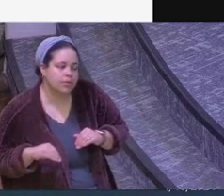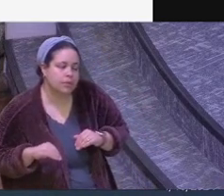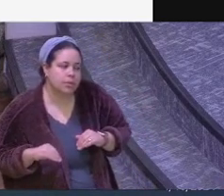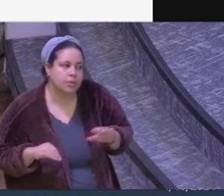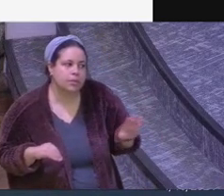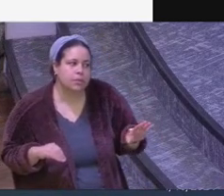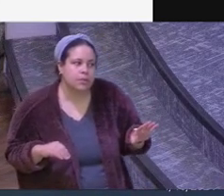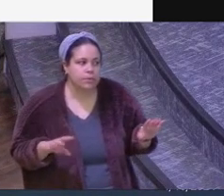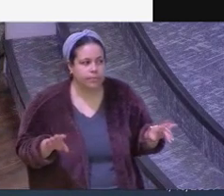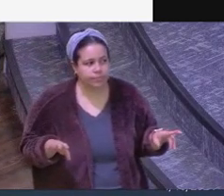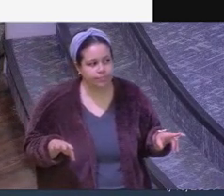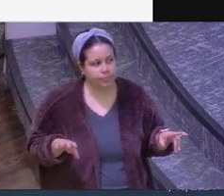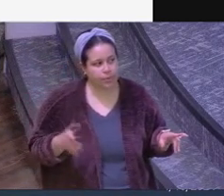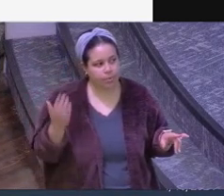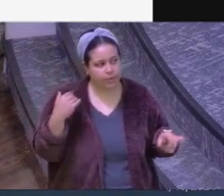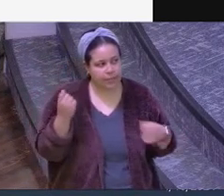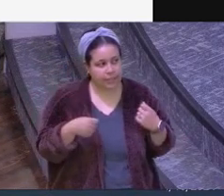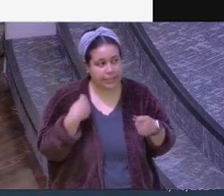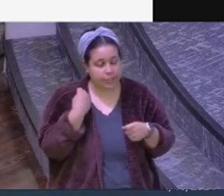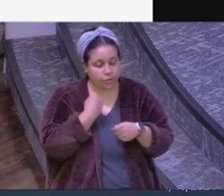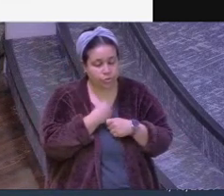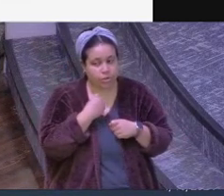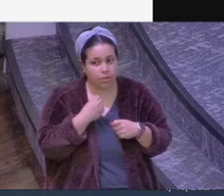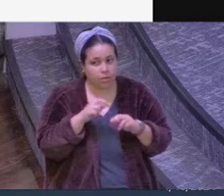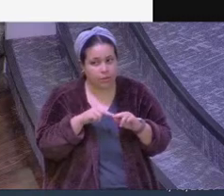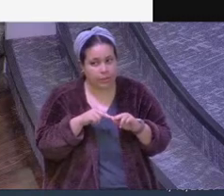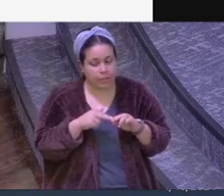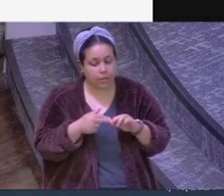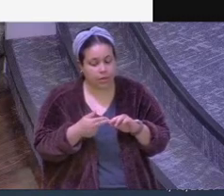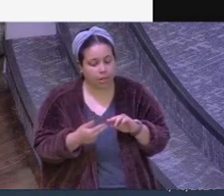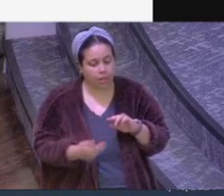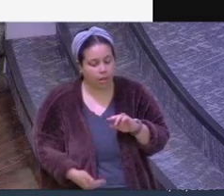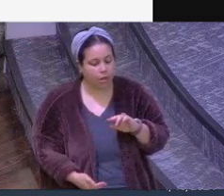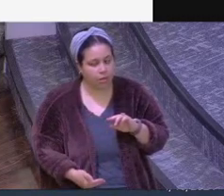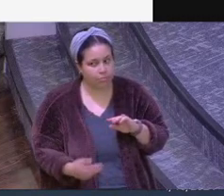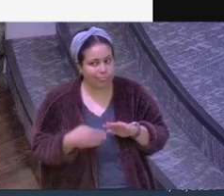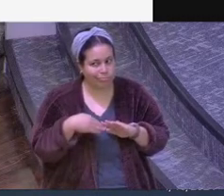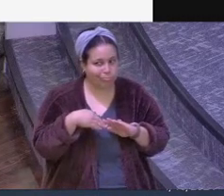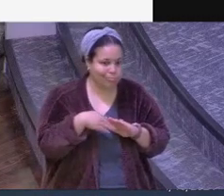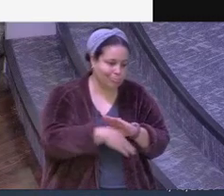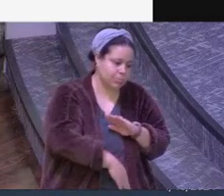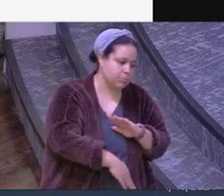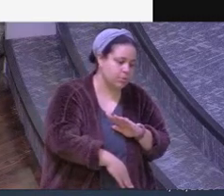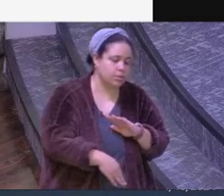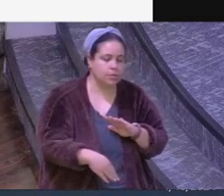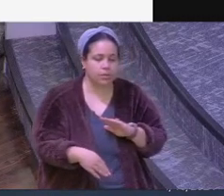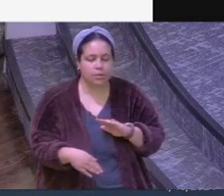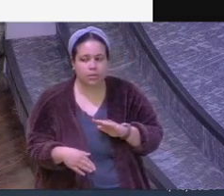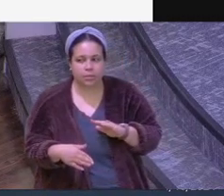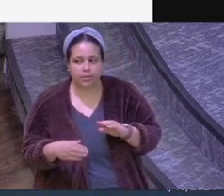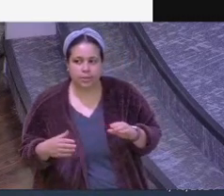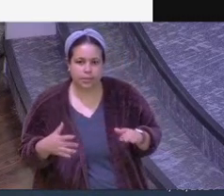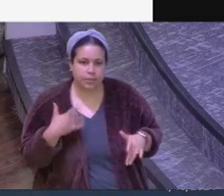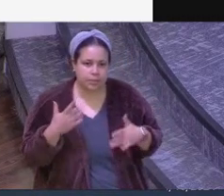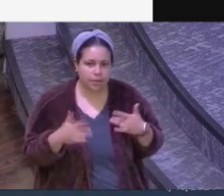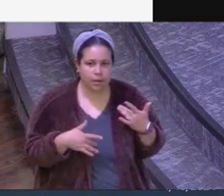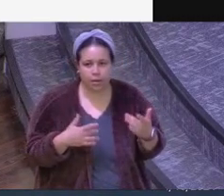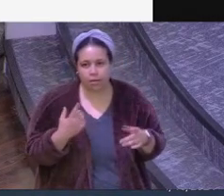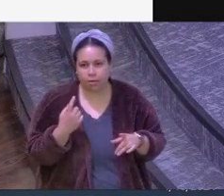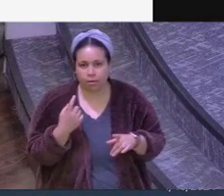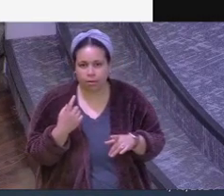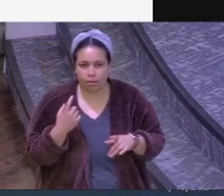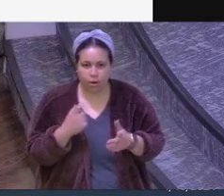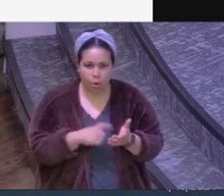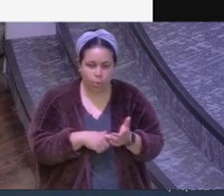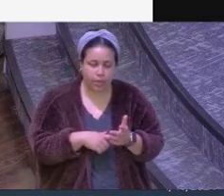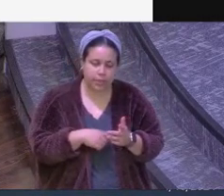So previous years, we had actually been declining a little bit, so it's good to see that positive trend again. So we're moving back, you know, back up in